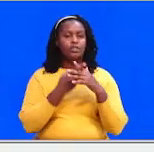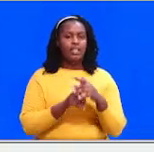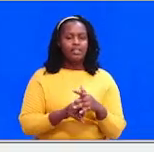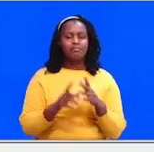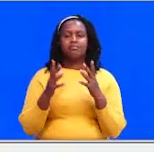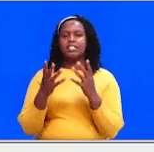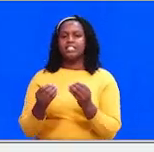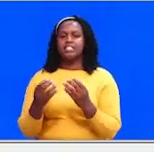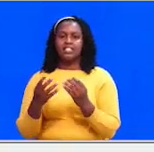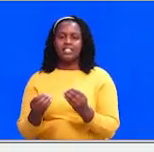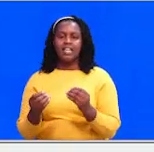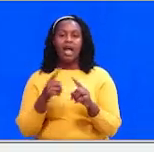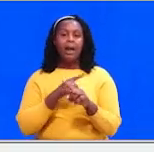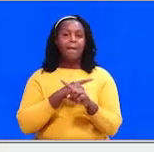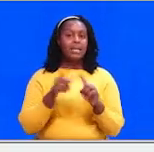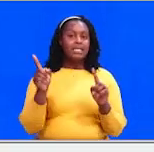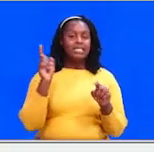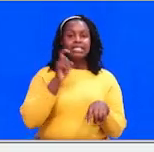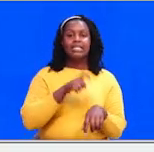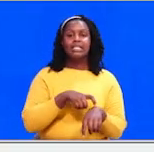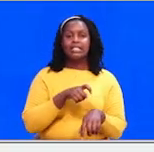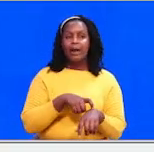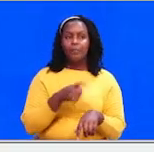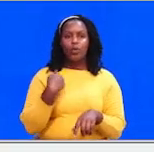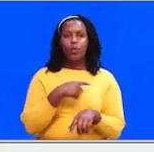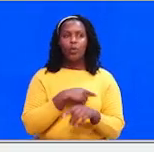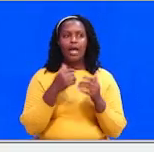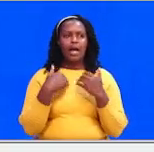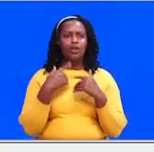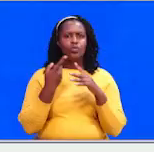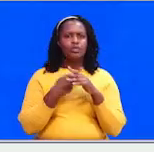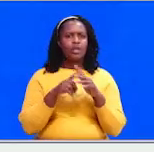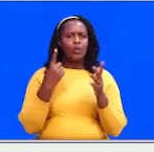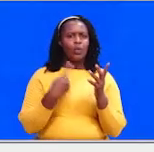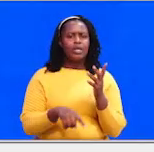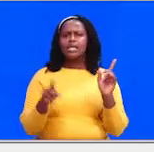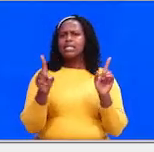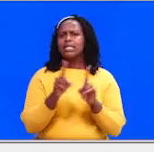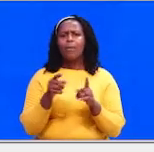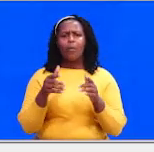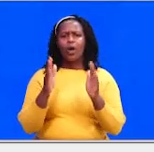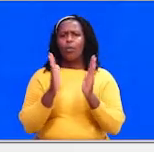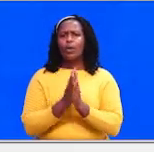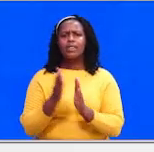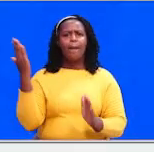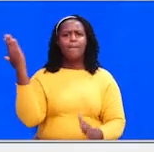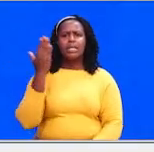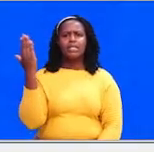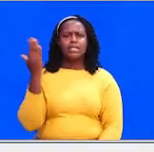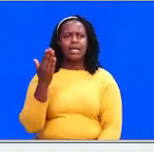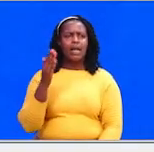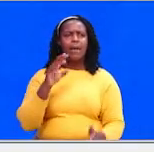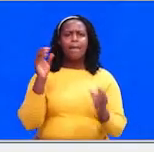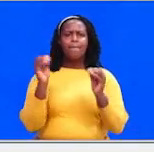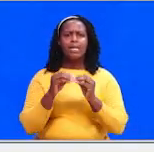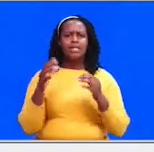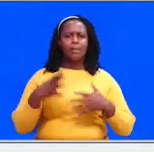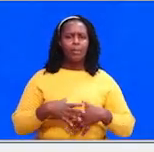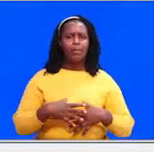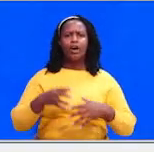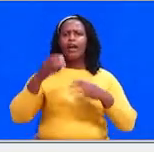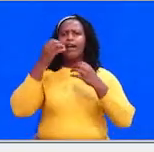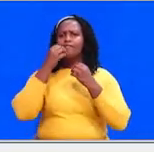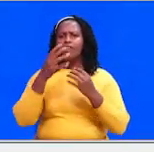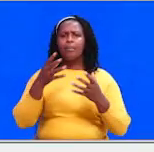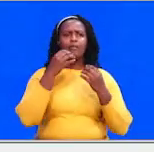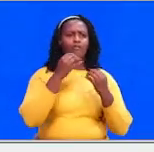then from the 10, we had to do a lot of, it's like preaching. Like, it was just days of going around sites, meeting people, preaching about